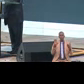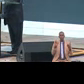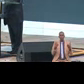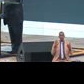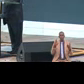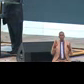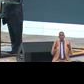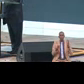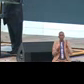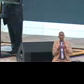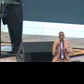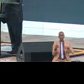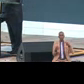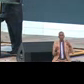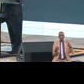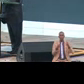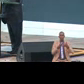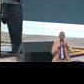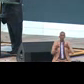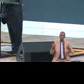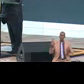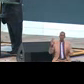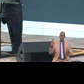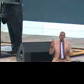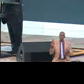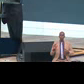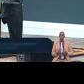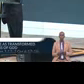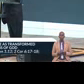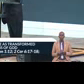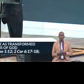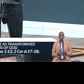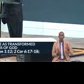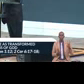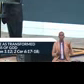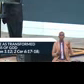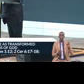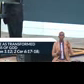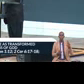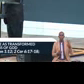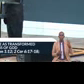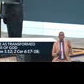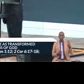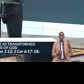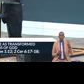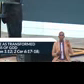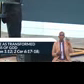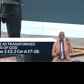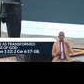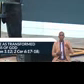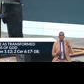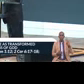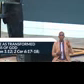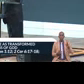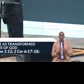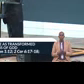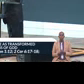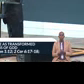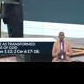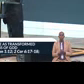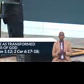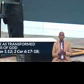6. And we're reading from verse 17. Second Corinthians chapter 6,